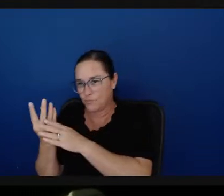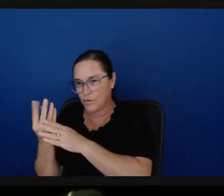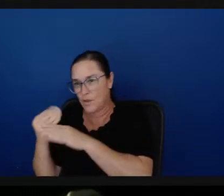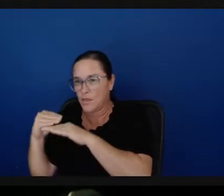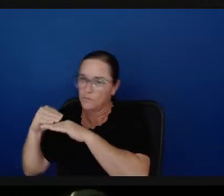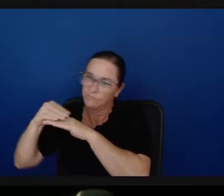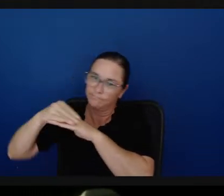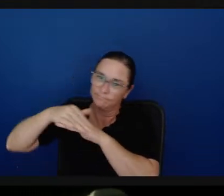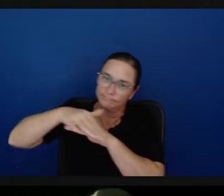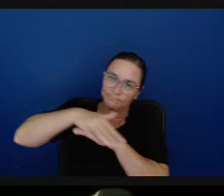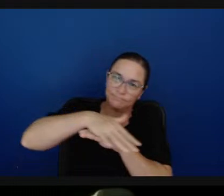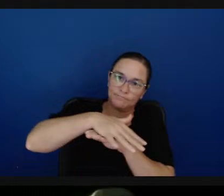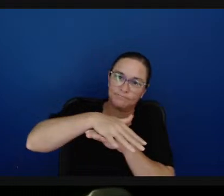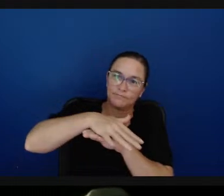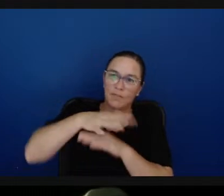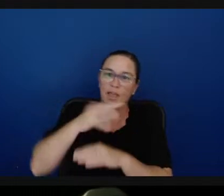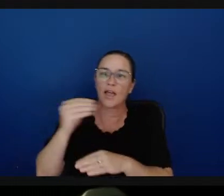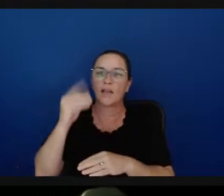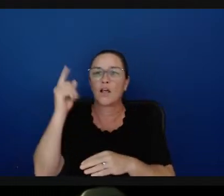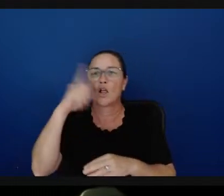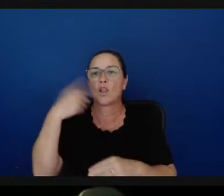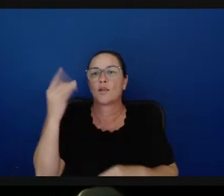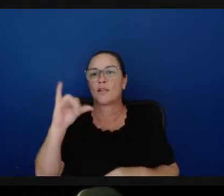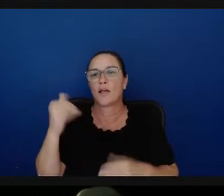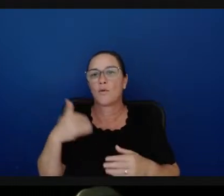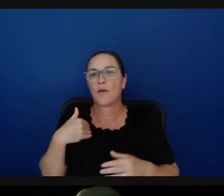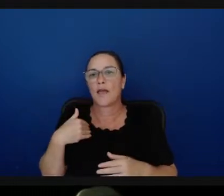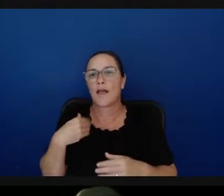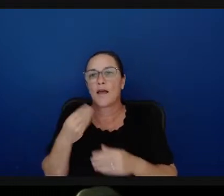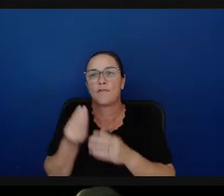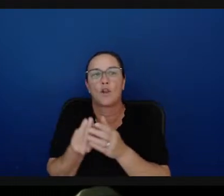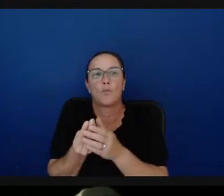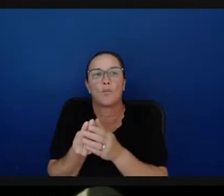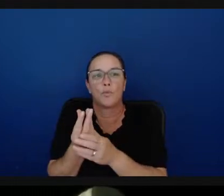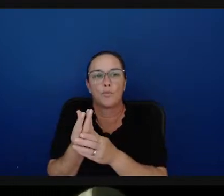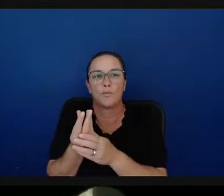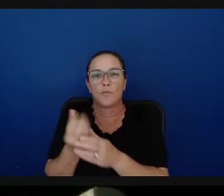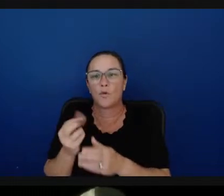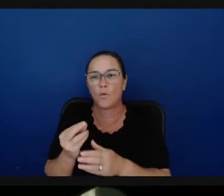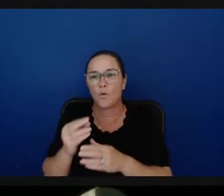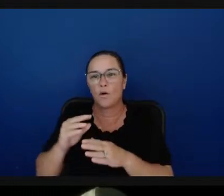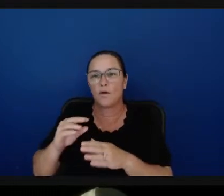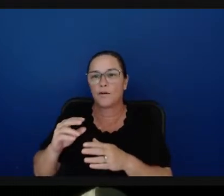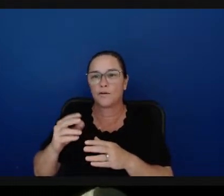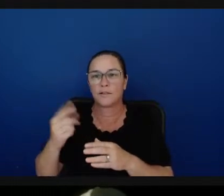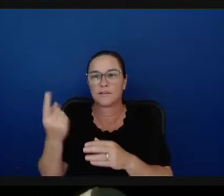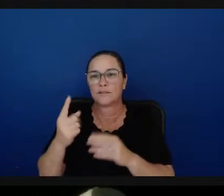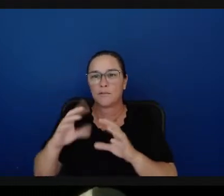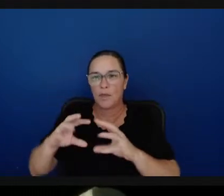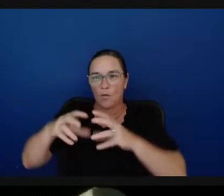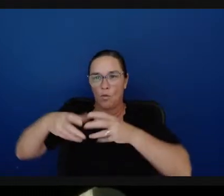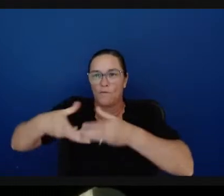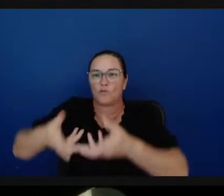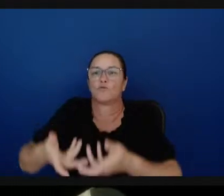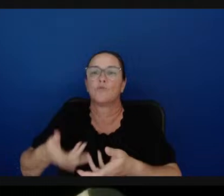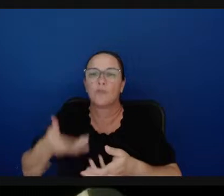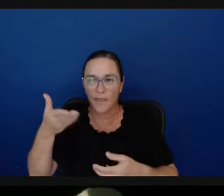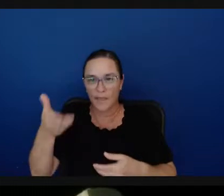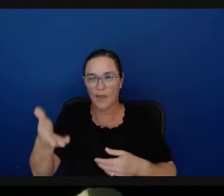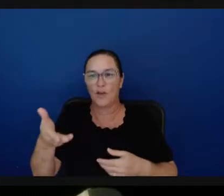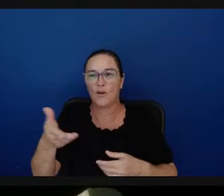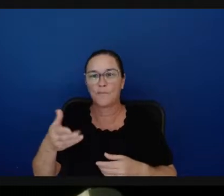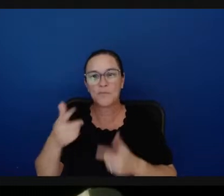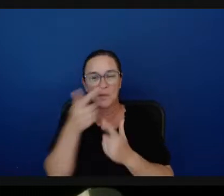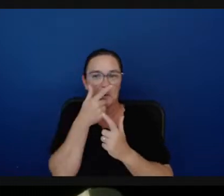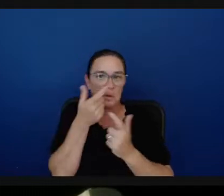in that direction. And it looks like we have a little ooze up or a little overturning outbreak way over here, a little bit apart. right, which is